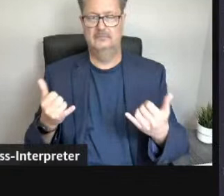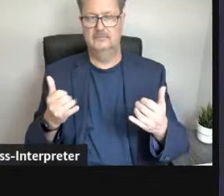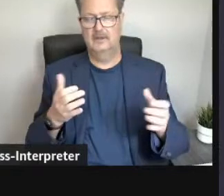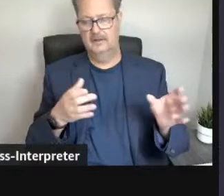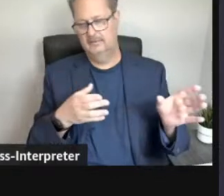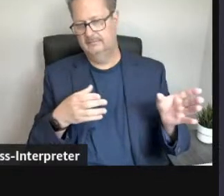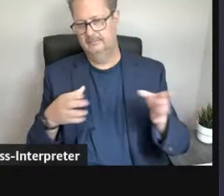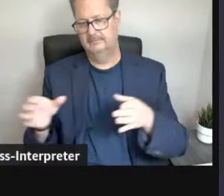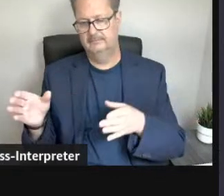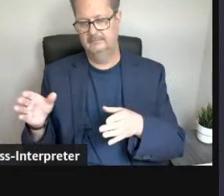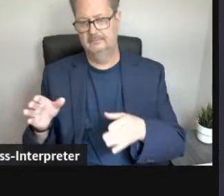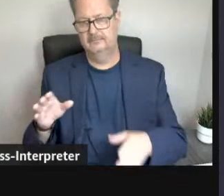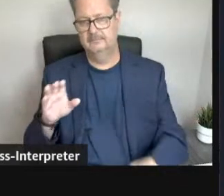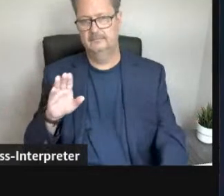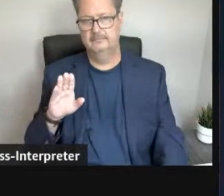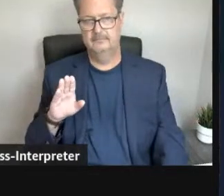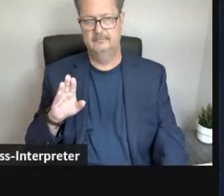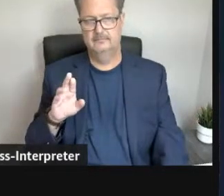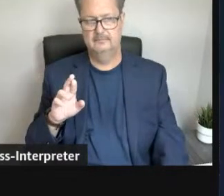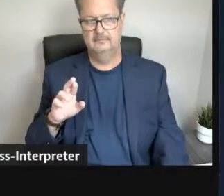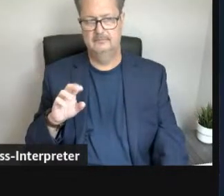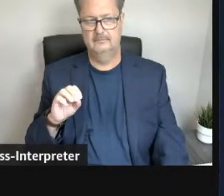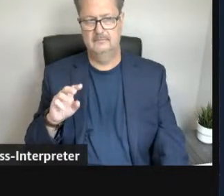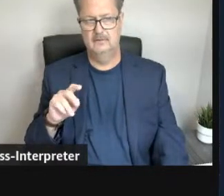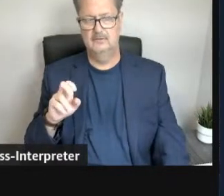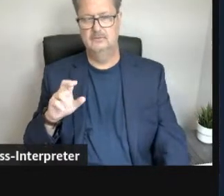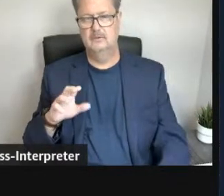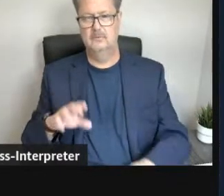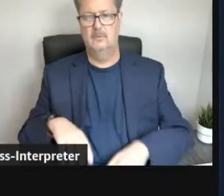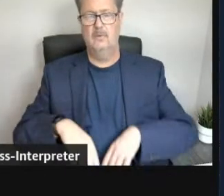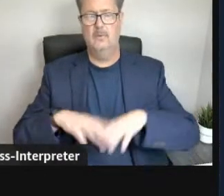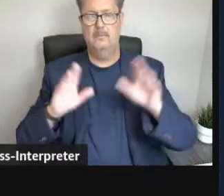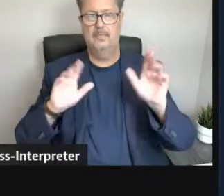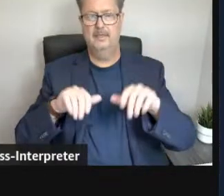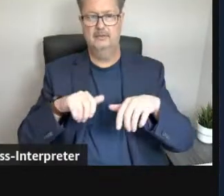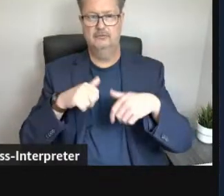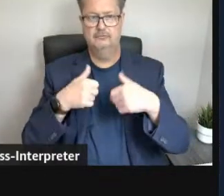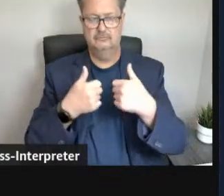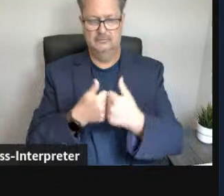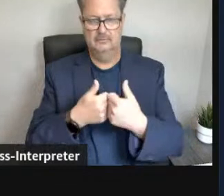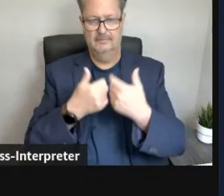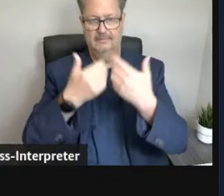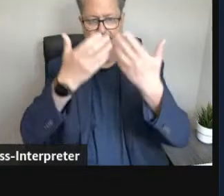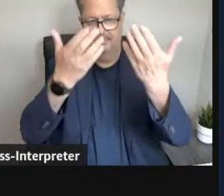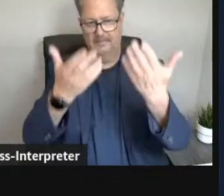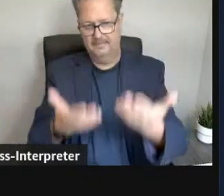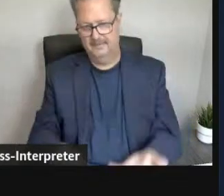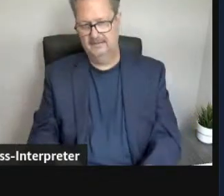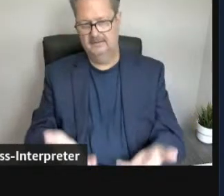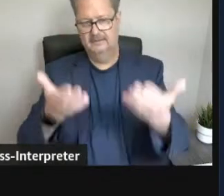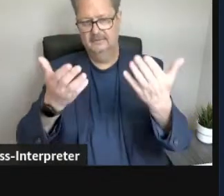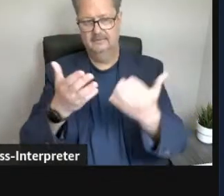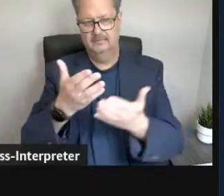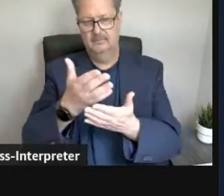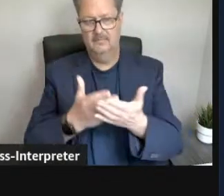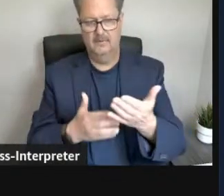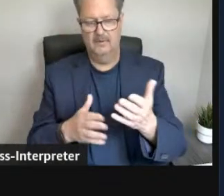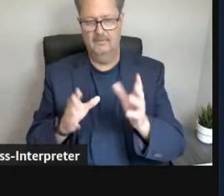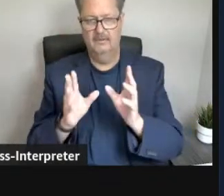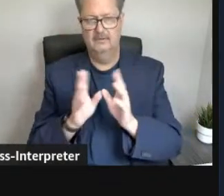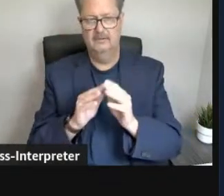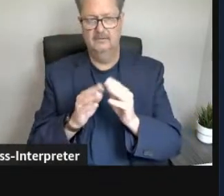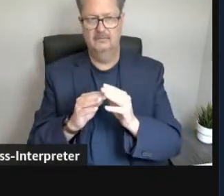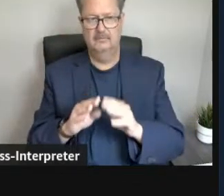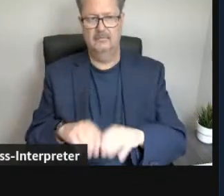browser, and let me open this Jam Challenge, and we'll try to solve it here as part of this session. So I'm opening